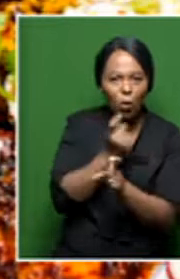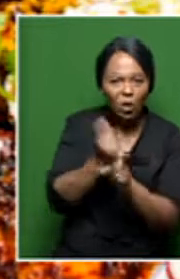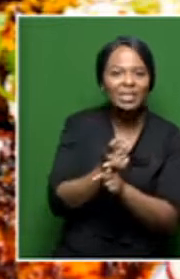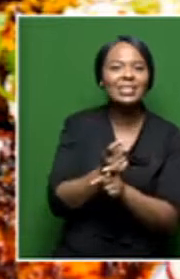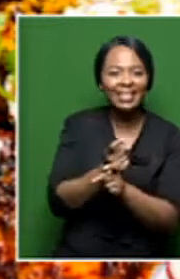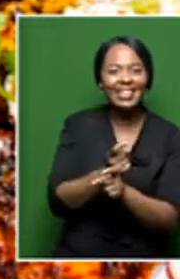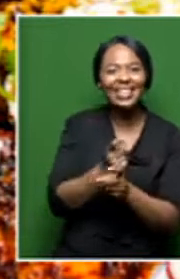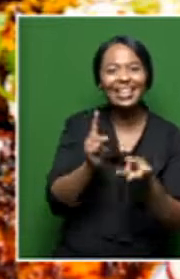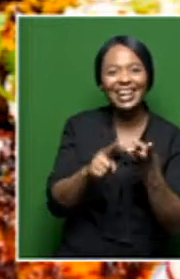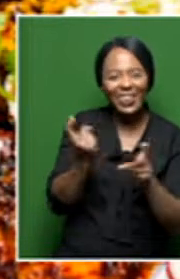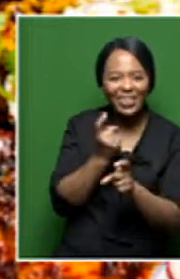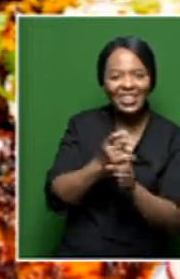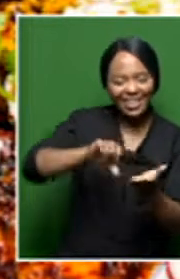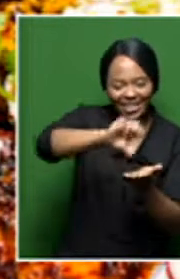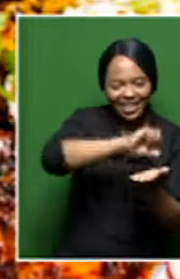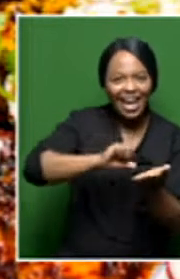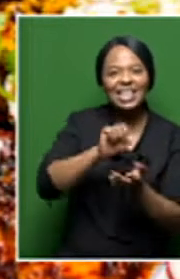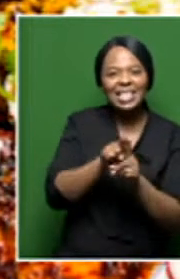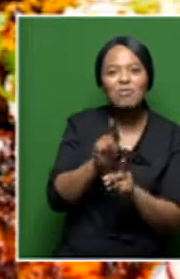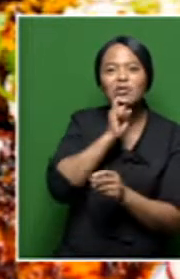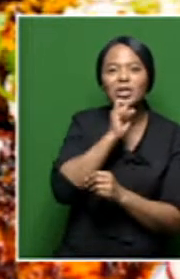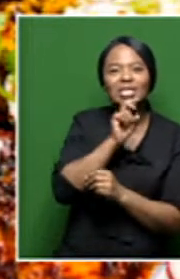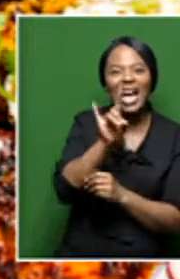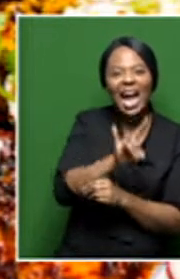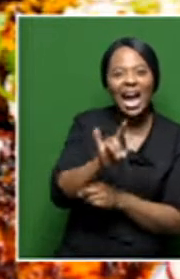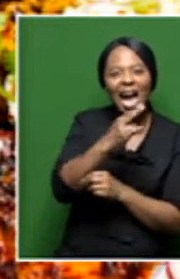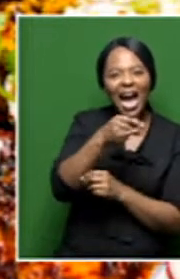honey. Okay. Yep. And what's your pet peeve in the kitchen?